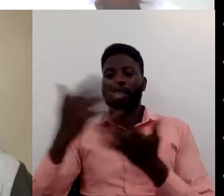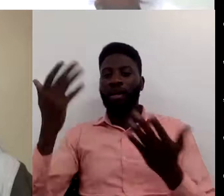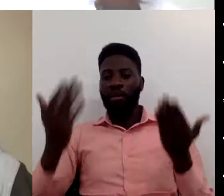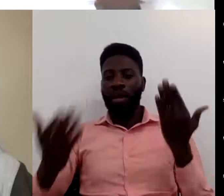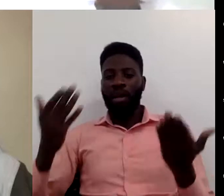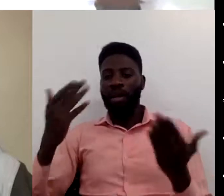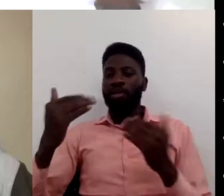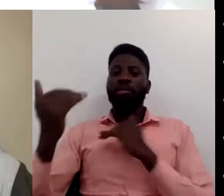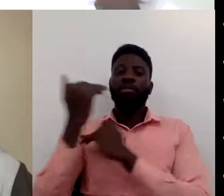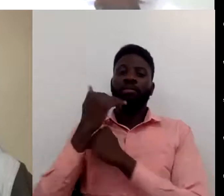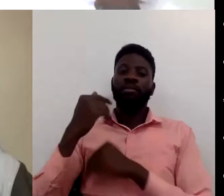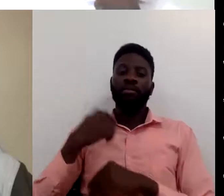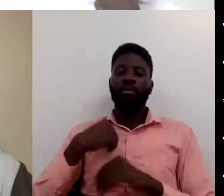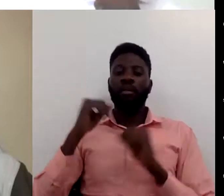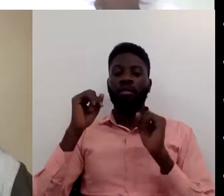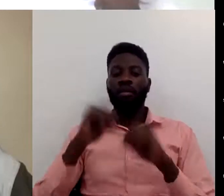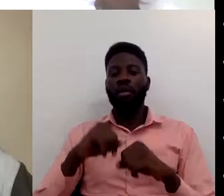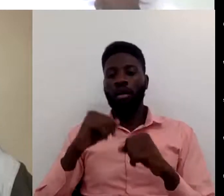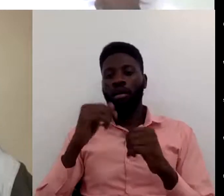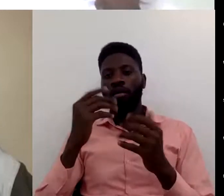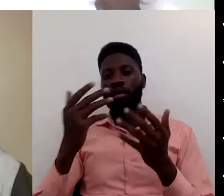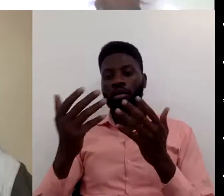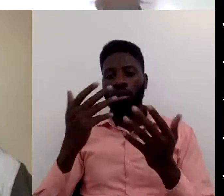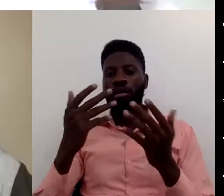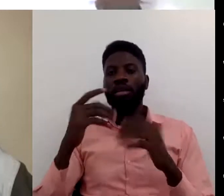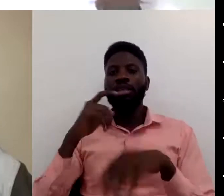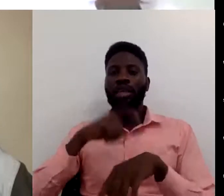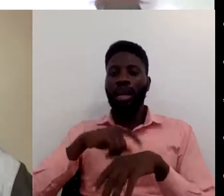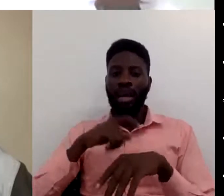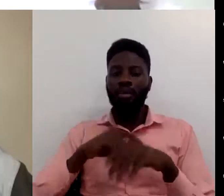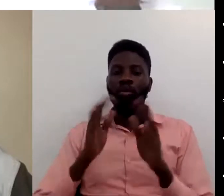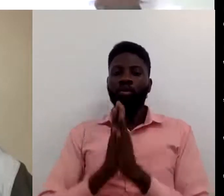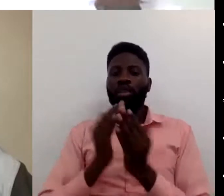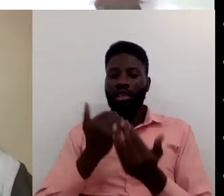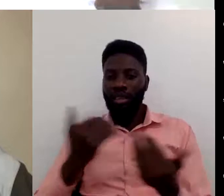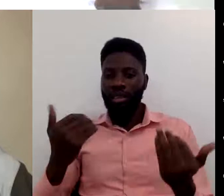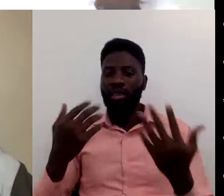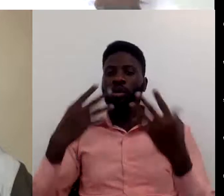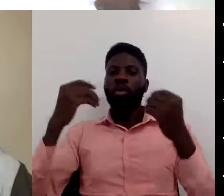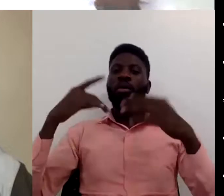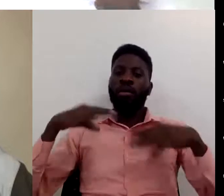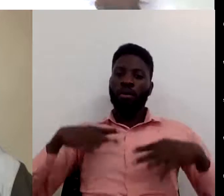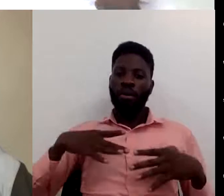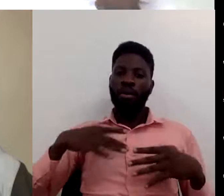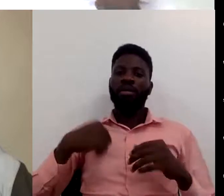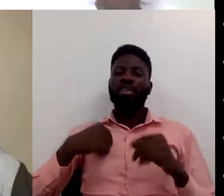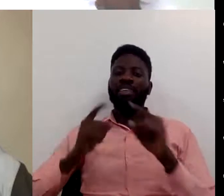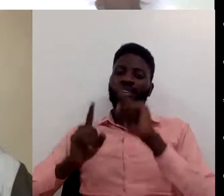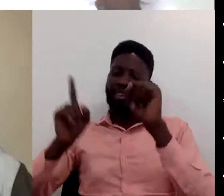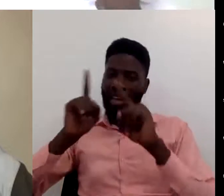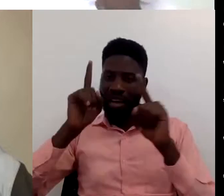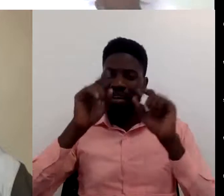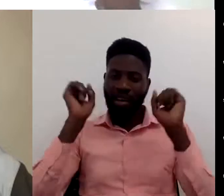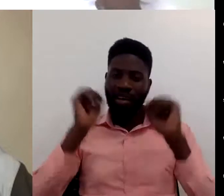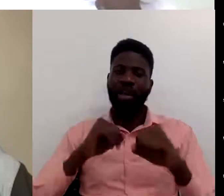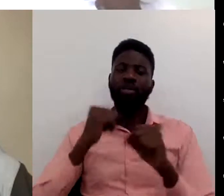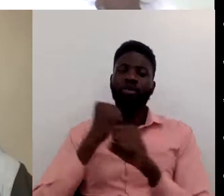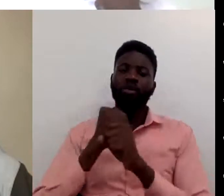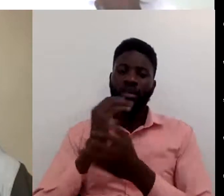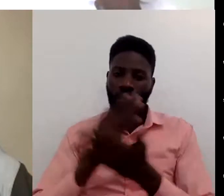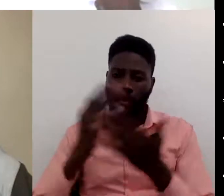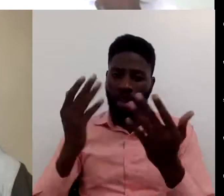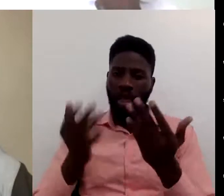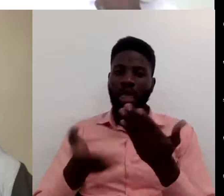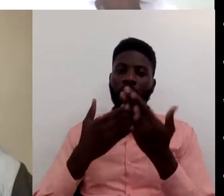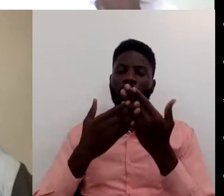she told me I can go to a park, I can spend more time with my children. She told me I could travel, just do something to balance it out